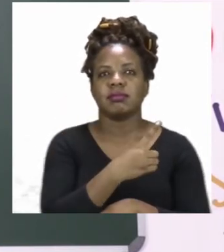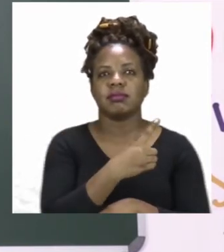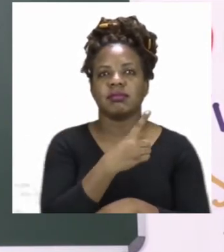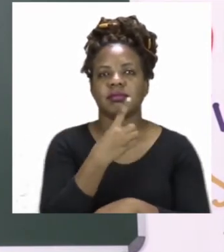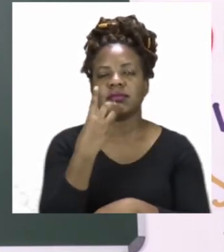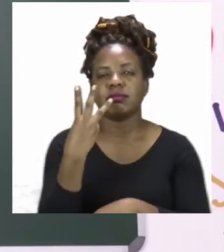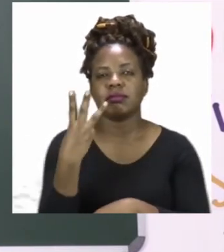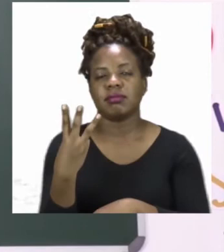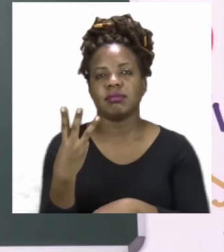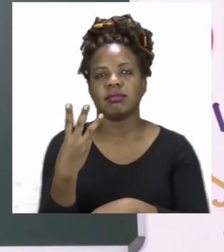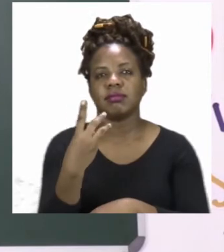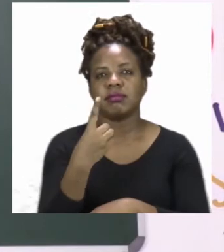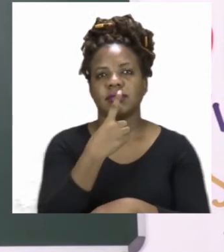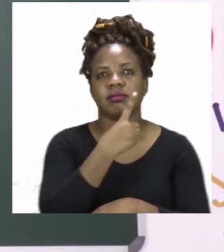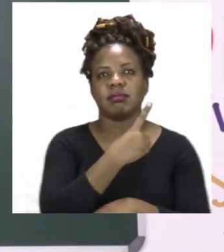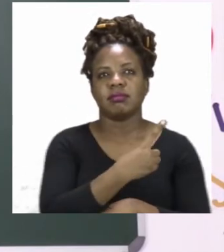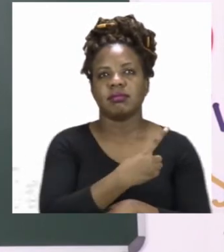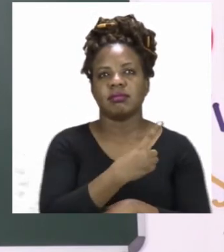13,